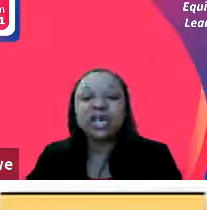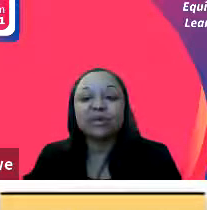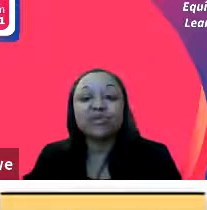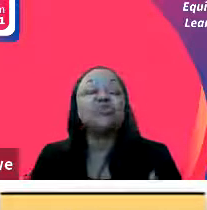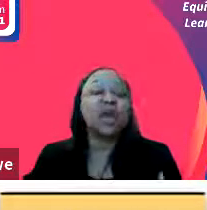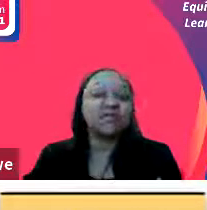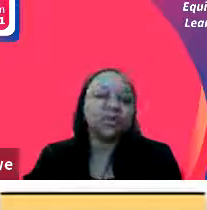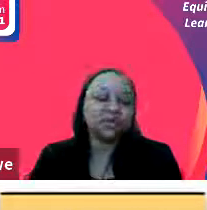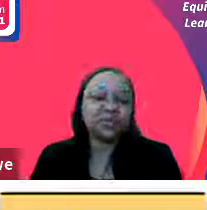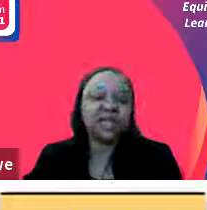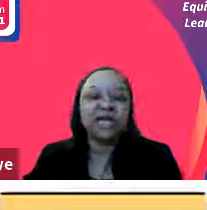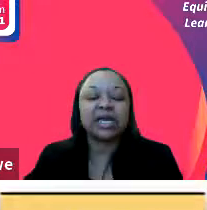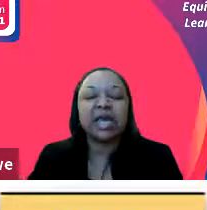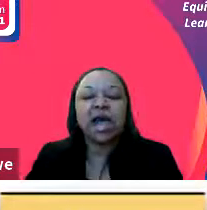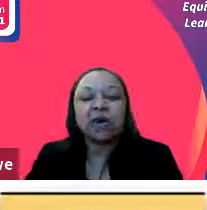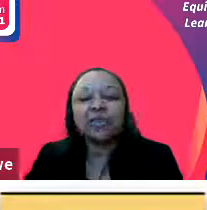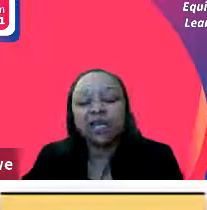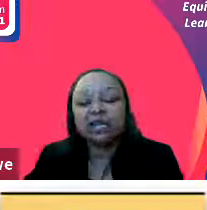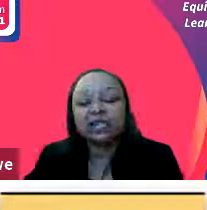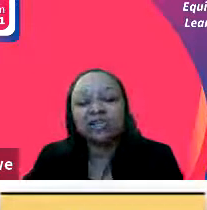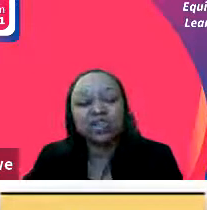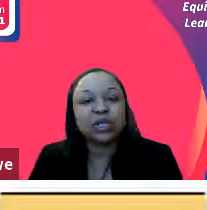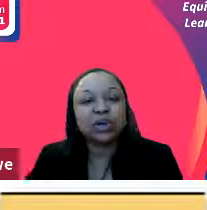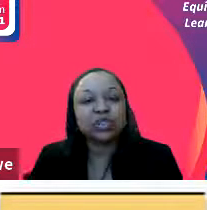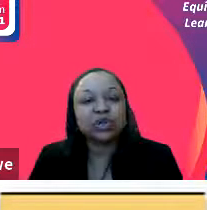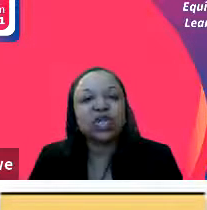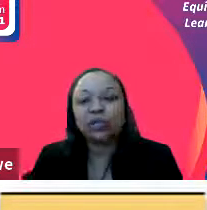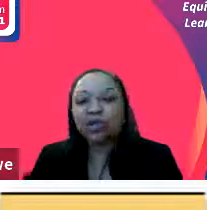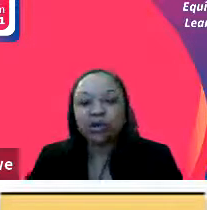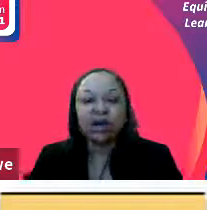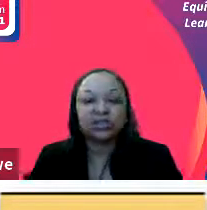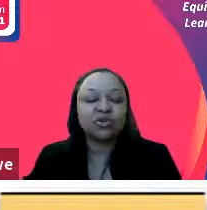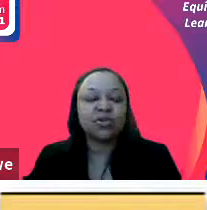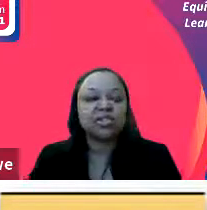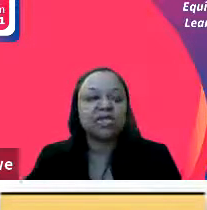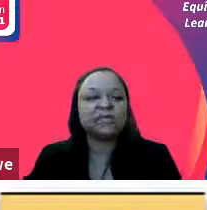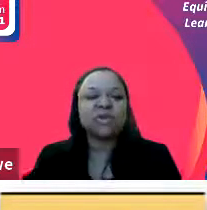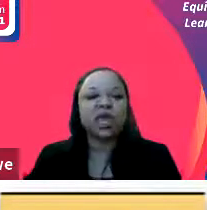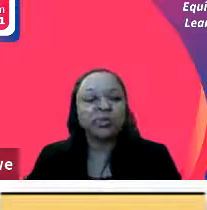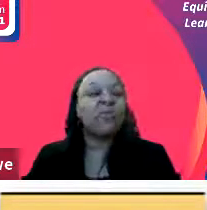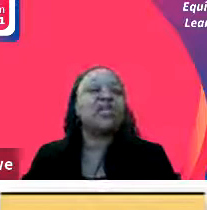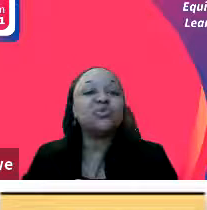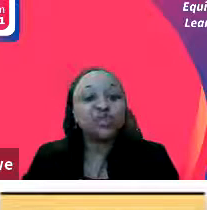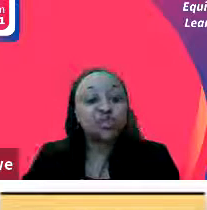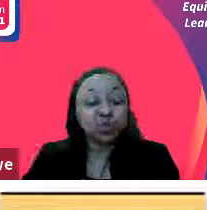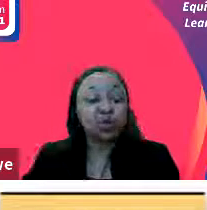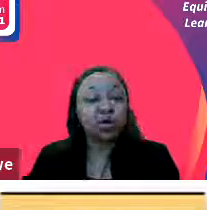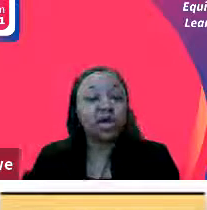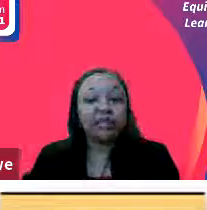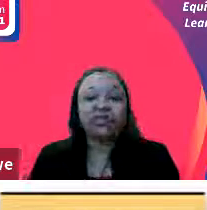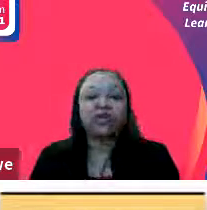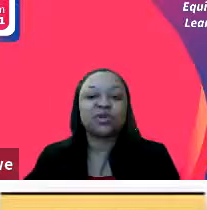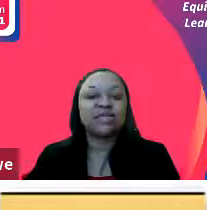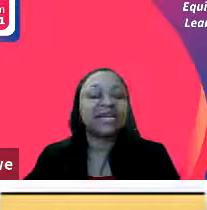conventional exams do have a role to play within the teaching and learning journey within our college courses. But we want to